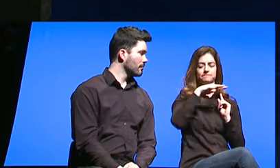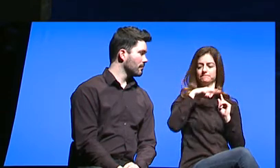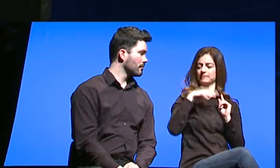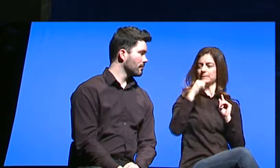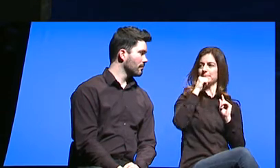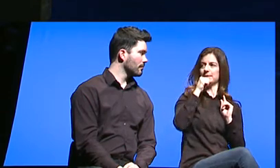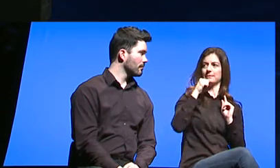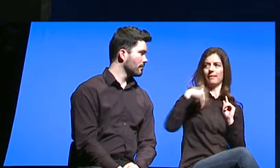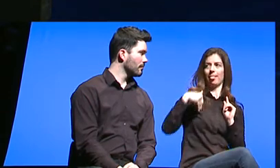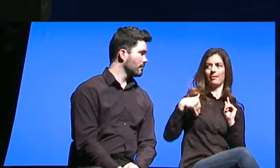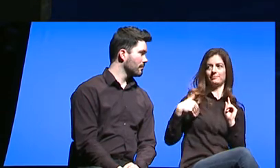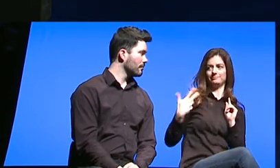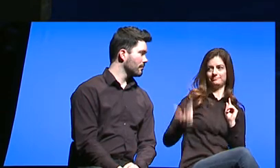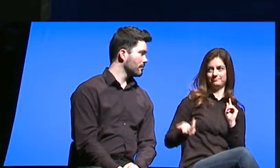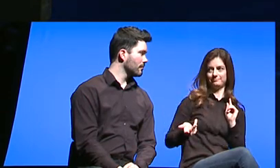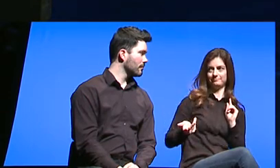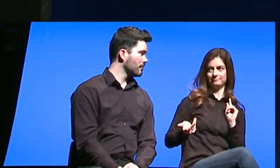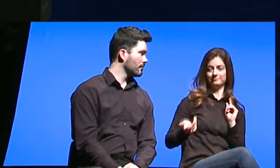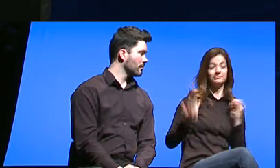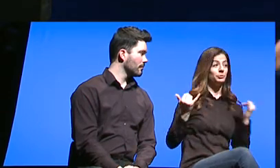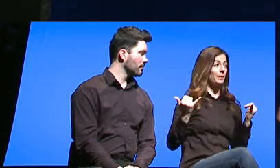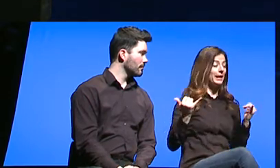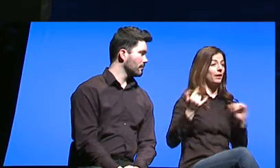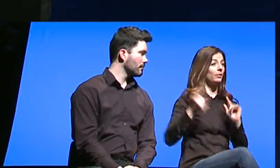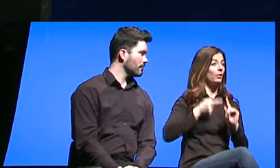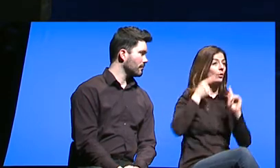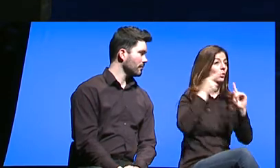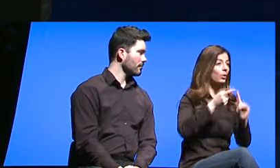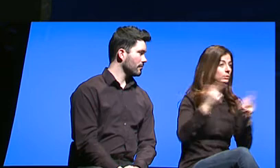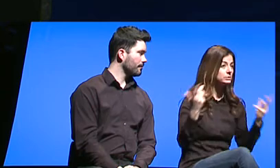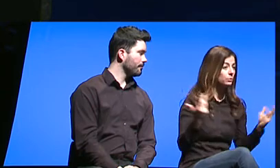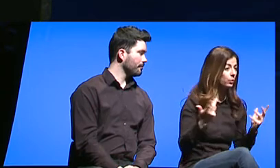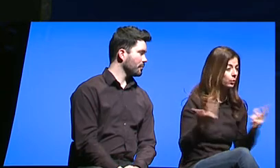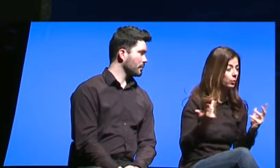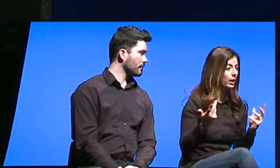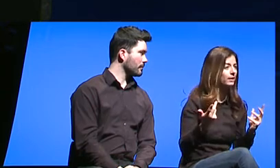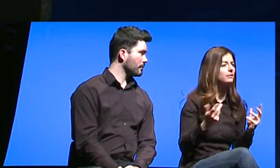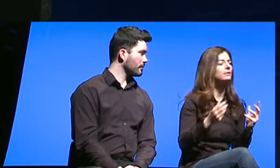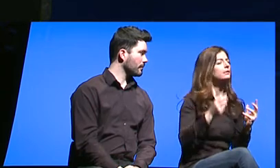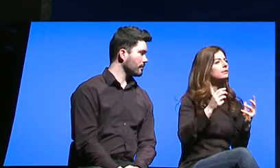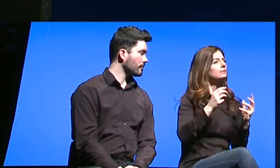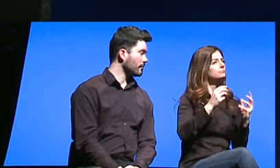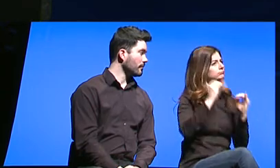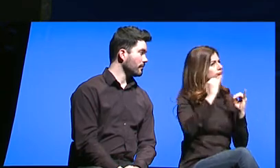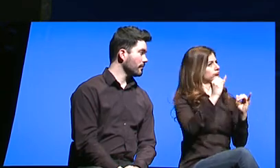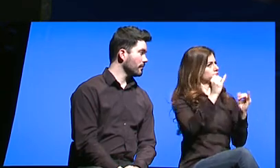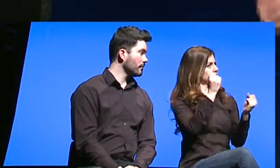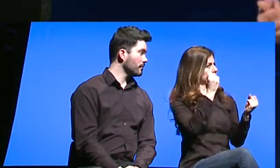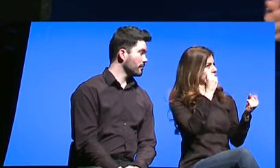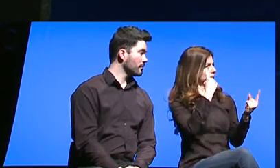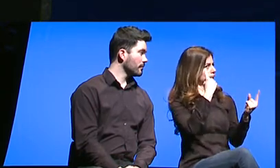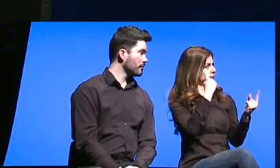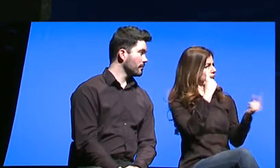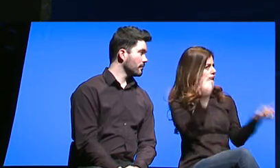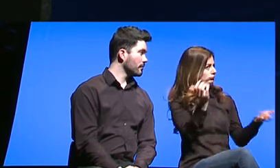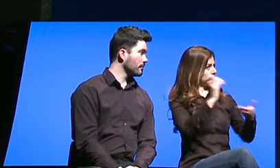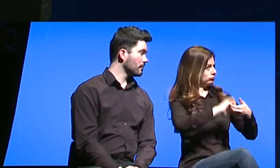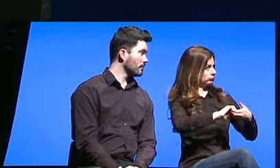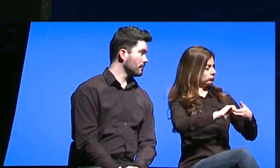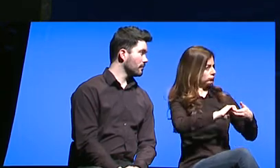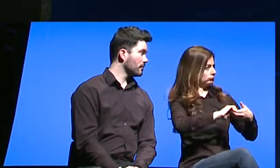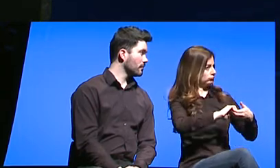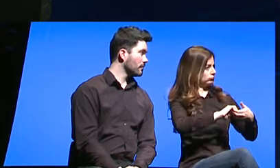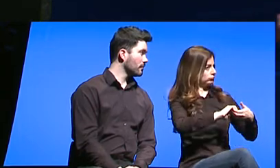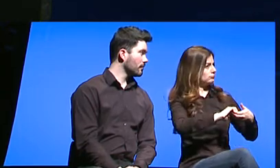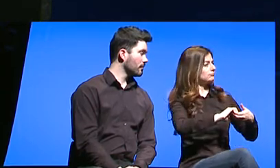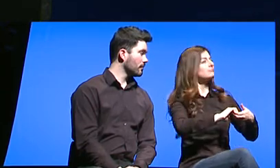And I think that right now the call to action is to take the next step beyond being sympathetic into being, and beyond being an ally and being